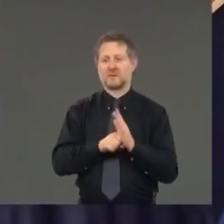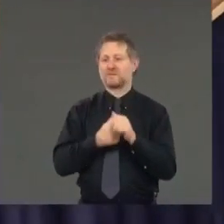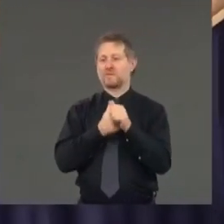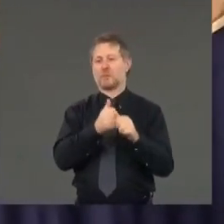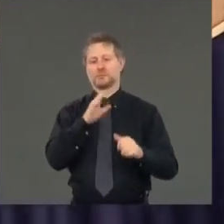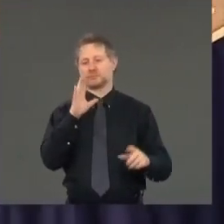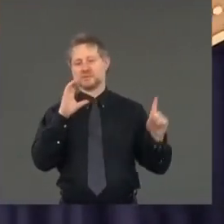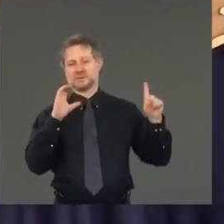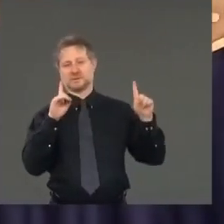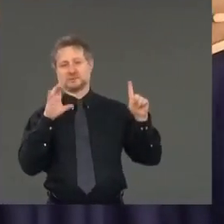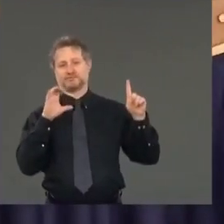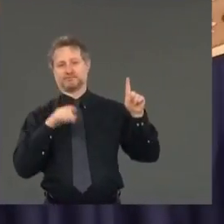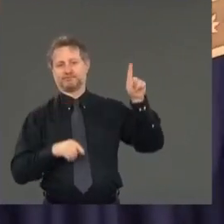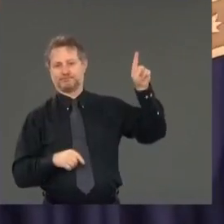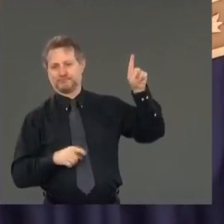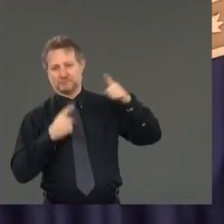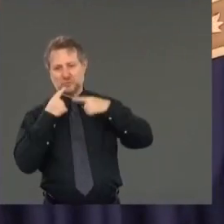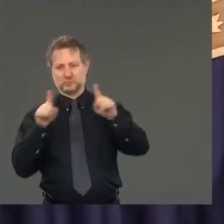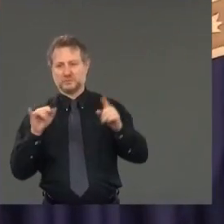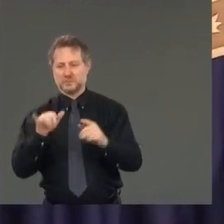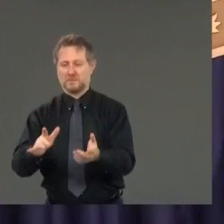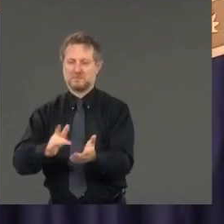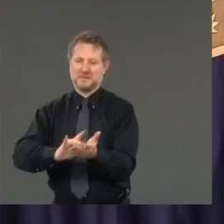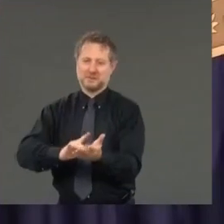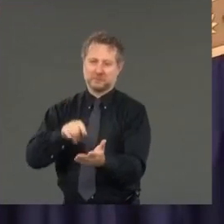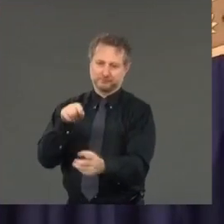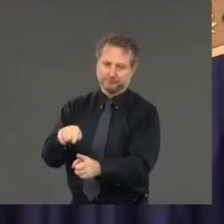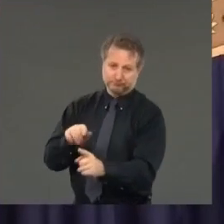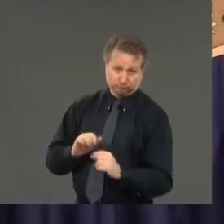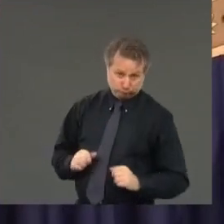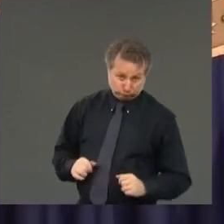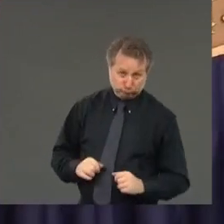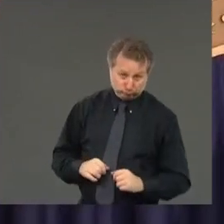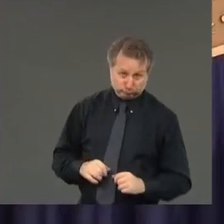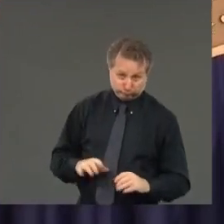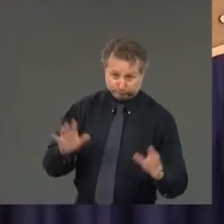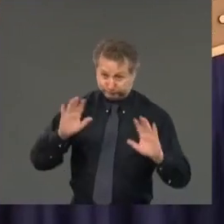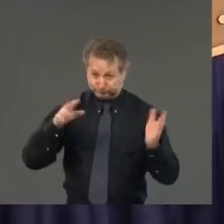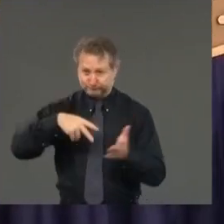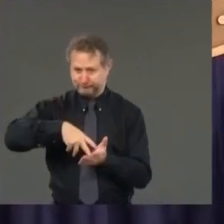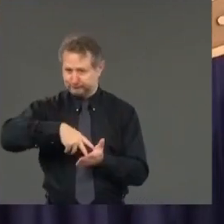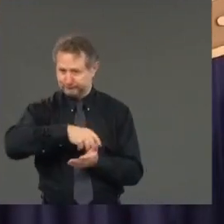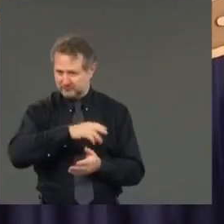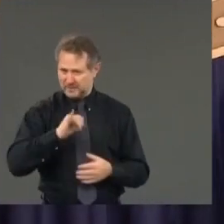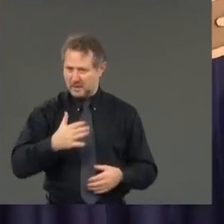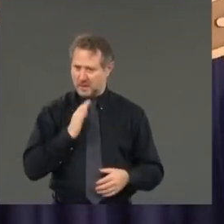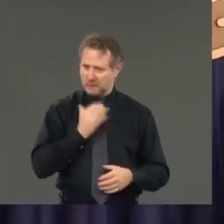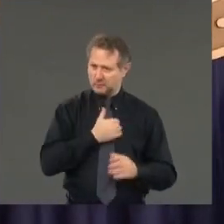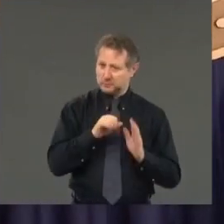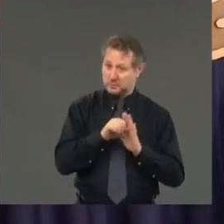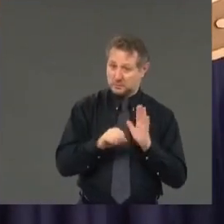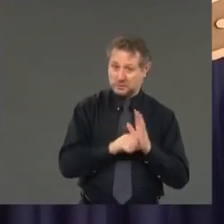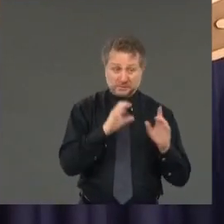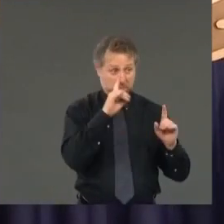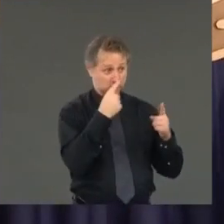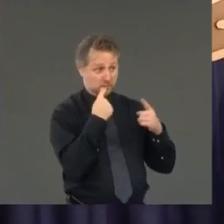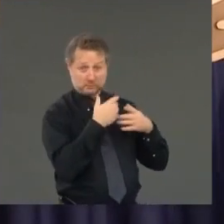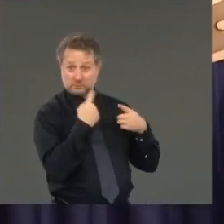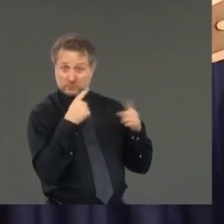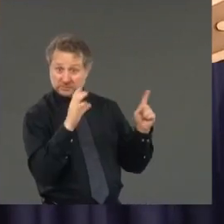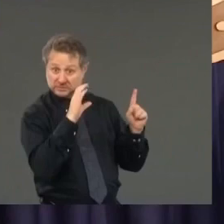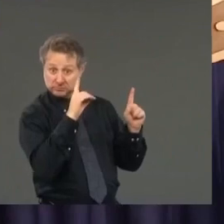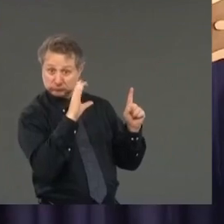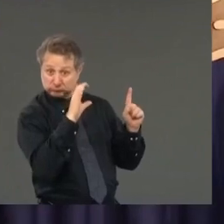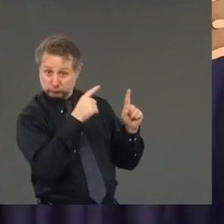guidance on hydroxychloroquine as state policy. So whatever the CDC said, the